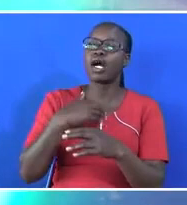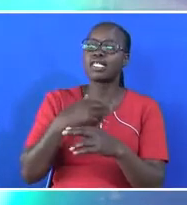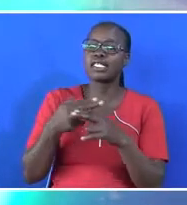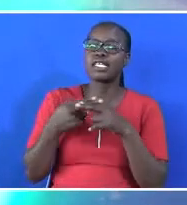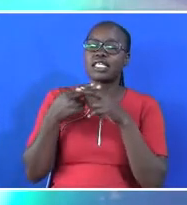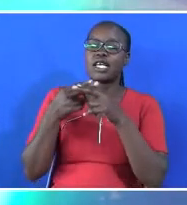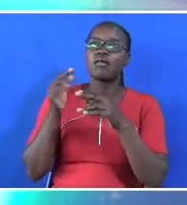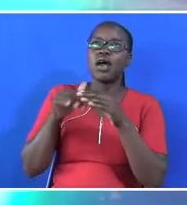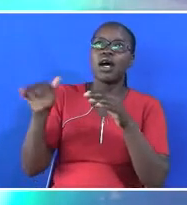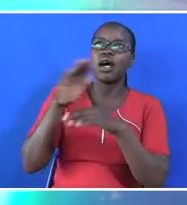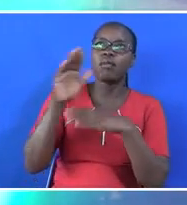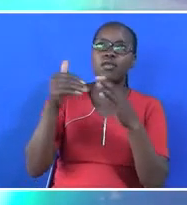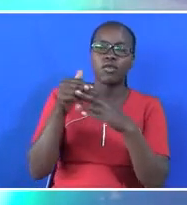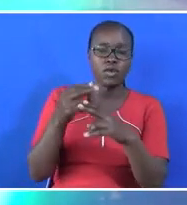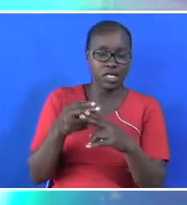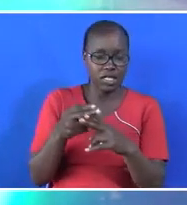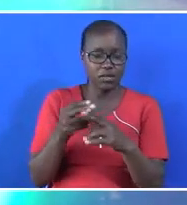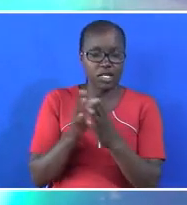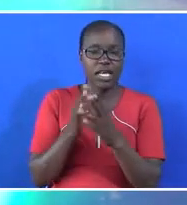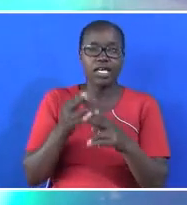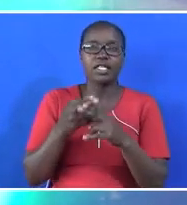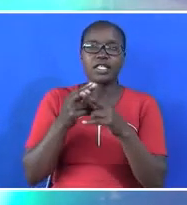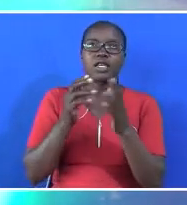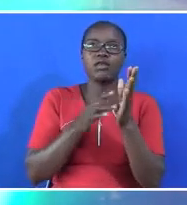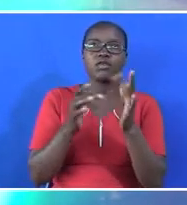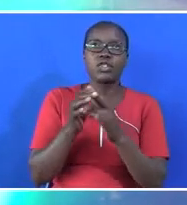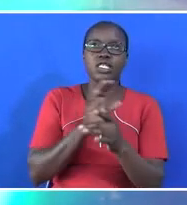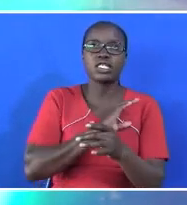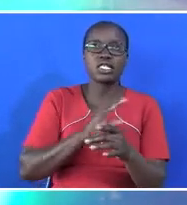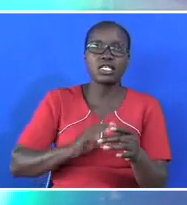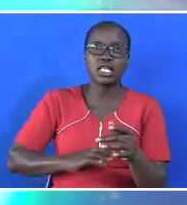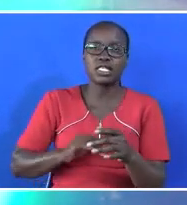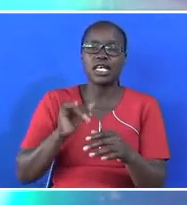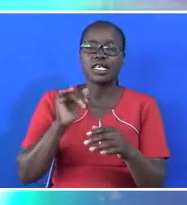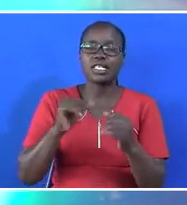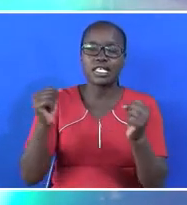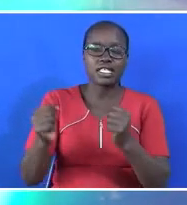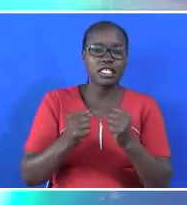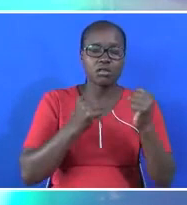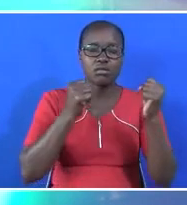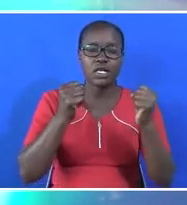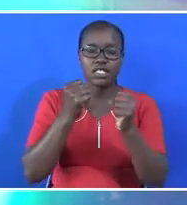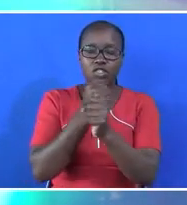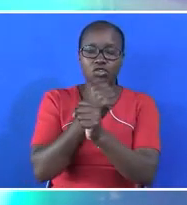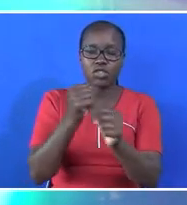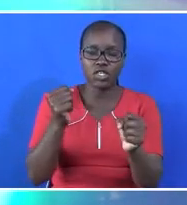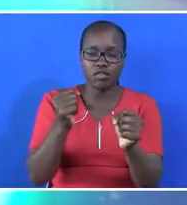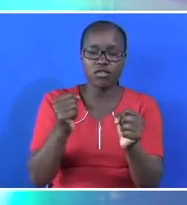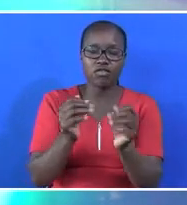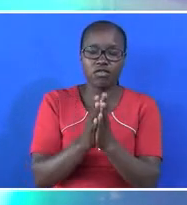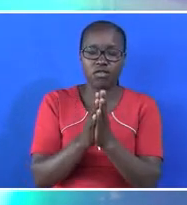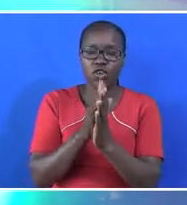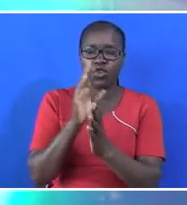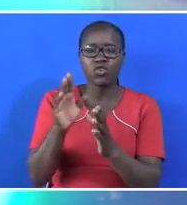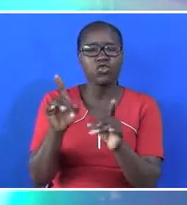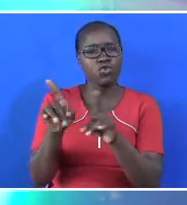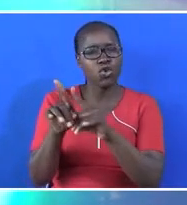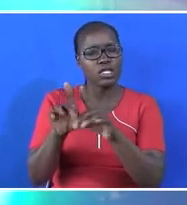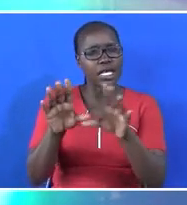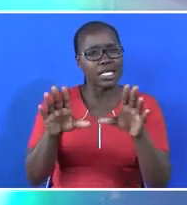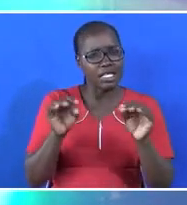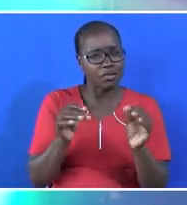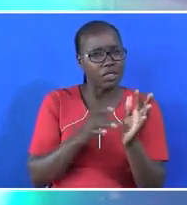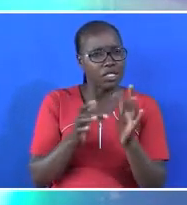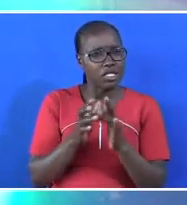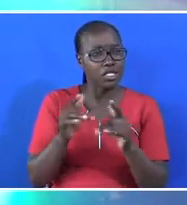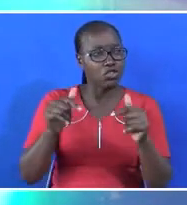name above all names, and the name of Jesus Christ that is mighty to save. Would you accept Jesus